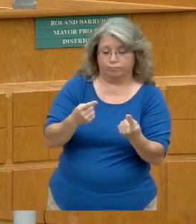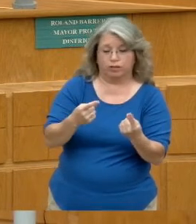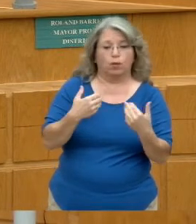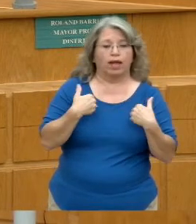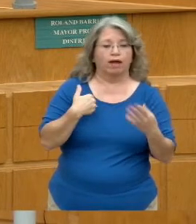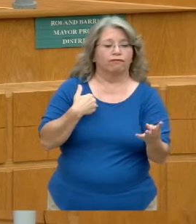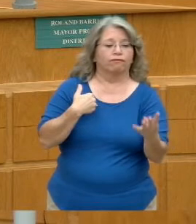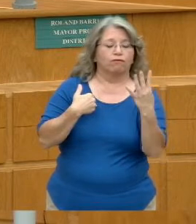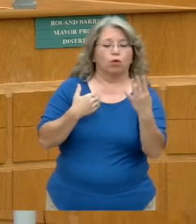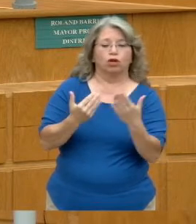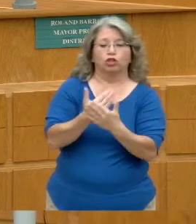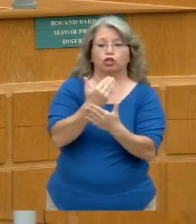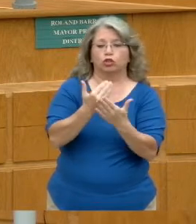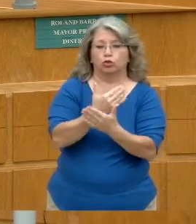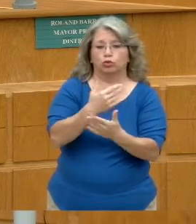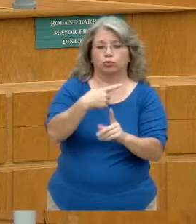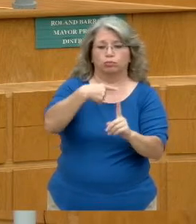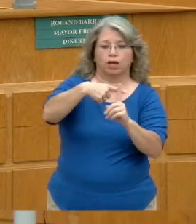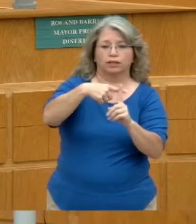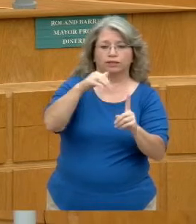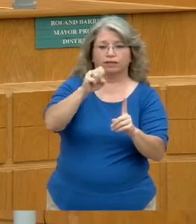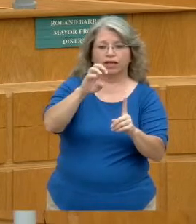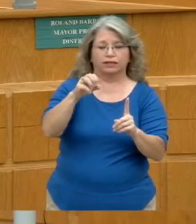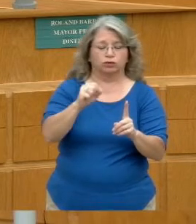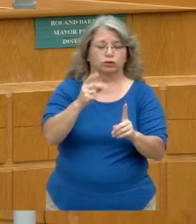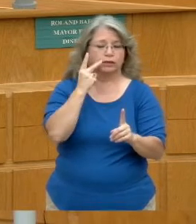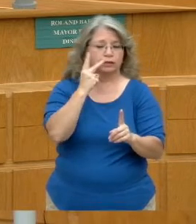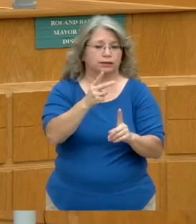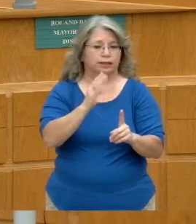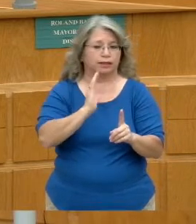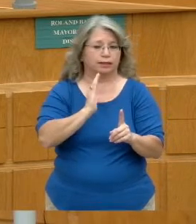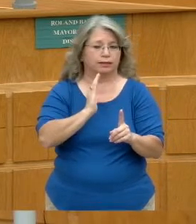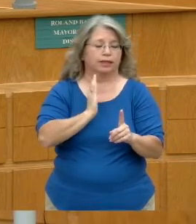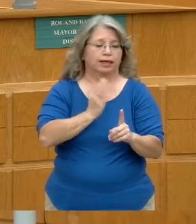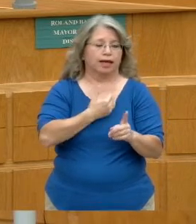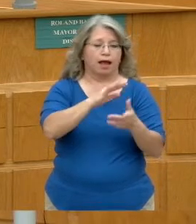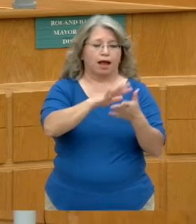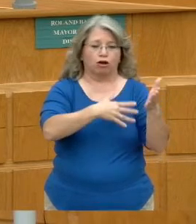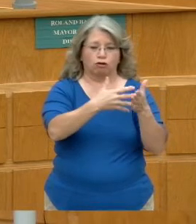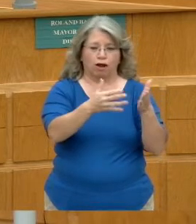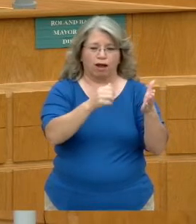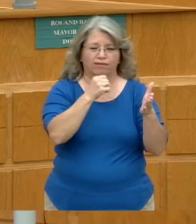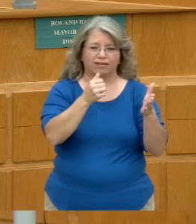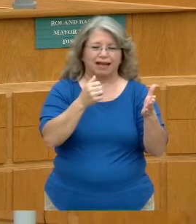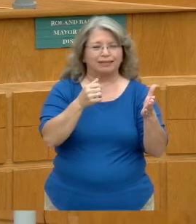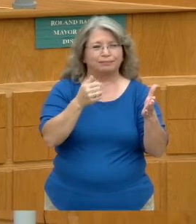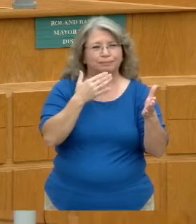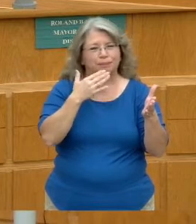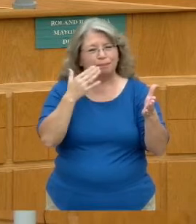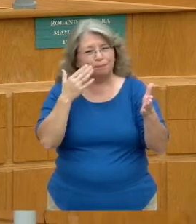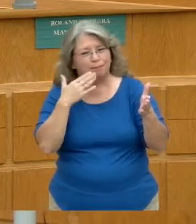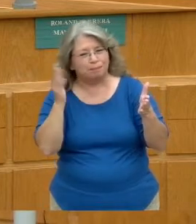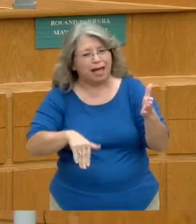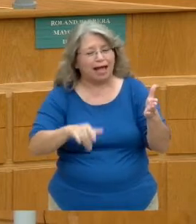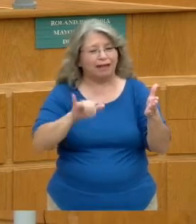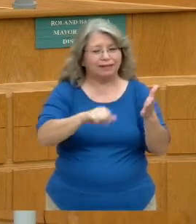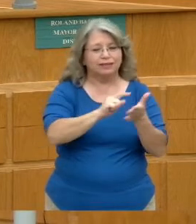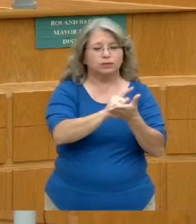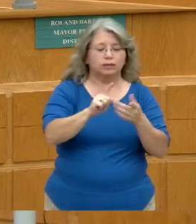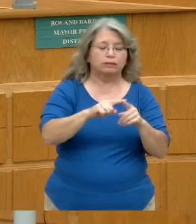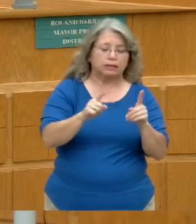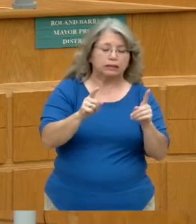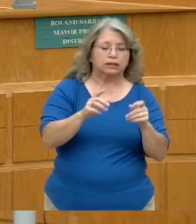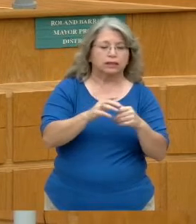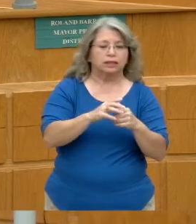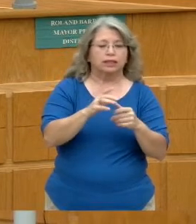for COVID-19. And so our bar graph, you can see, hasn't been as bad this week. Testing is still continuing, so some may say,